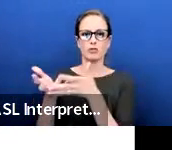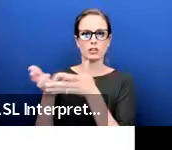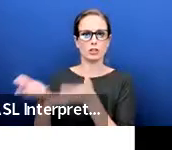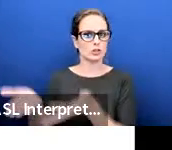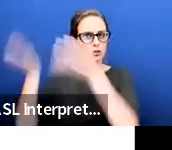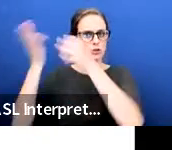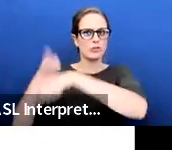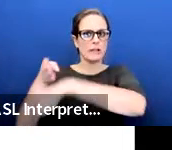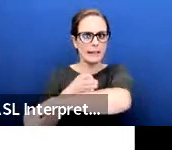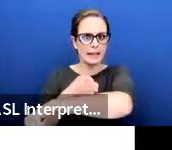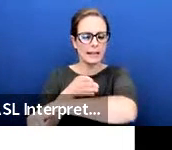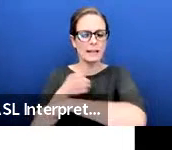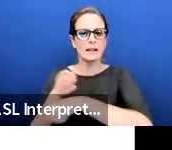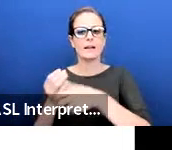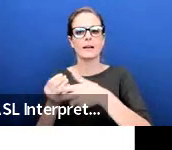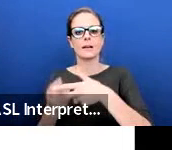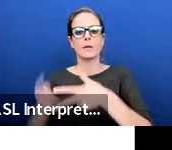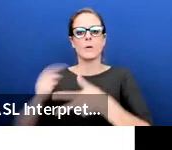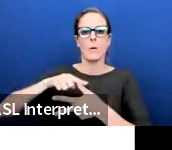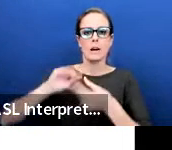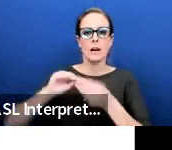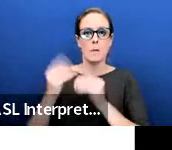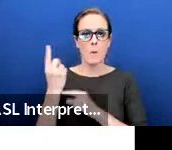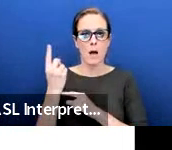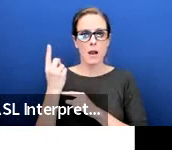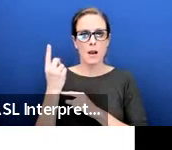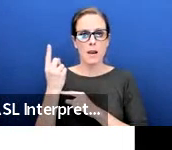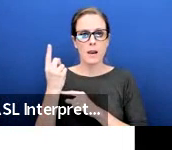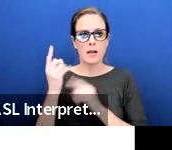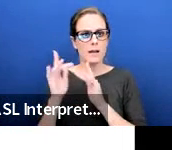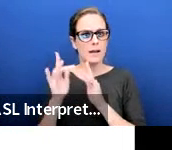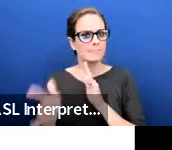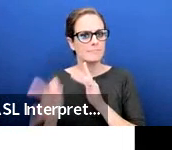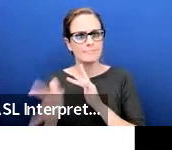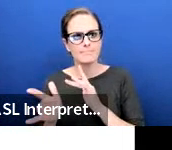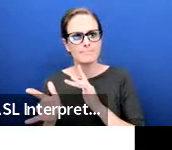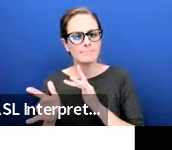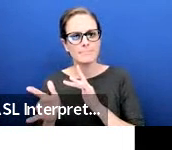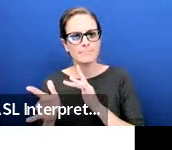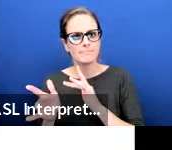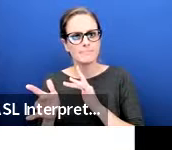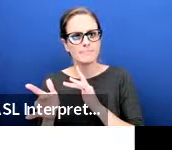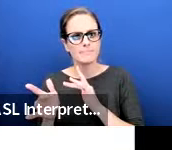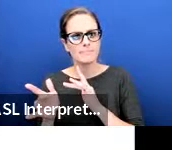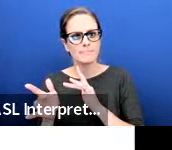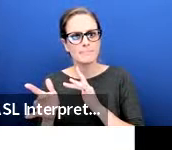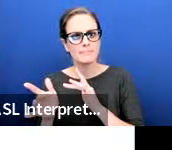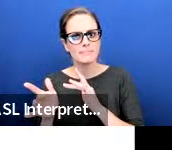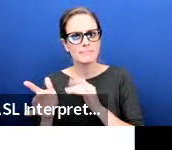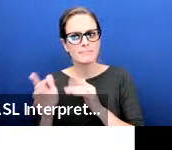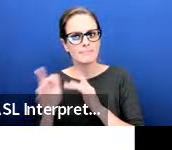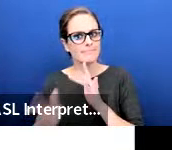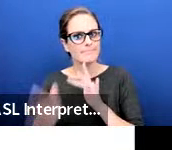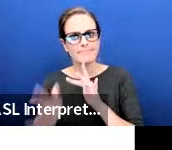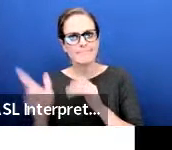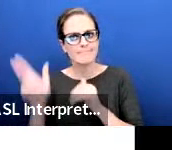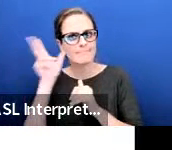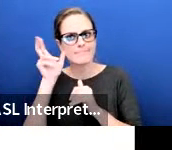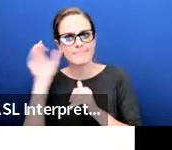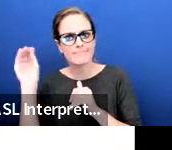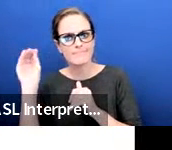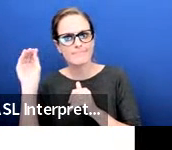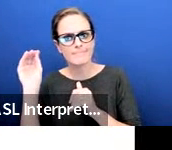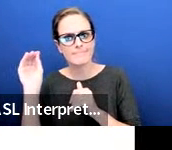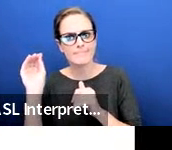this room. And You going in and out, Lauren. I don't know if for